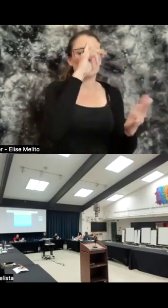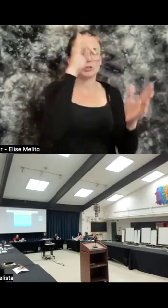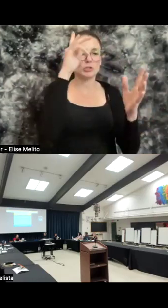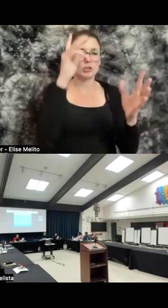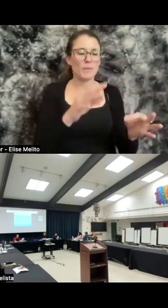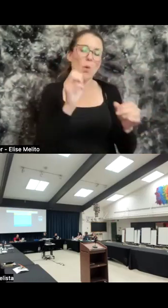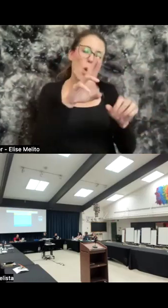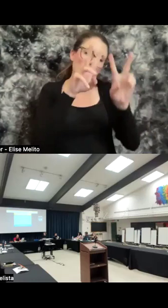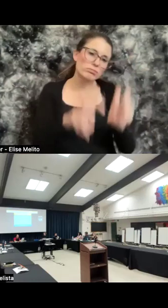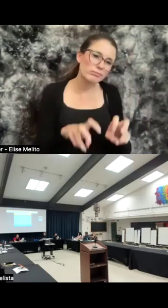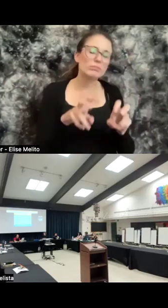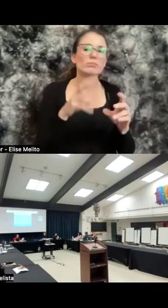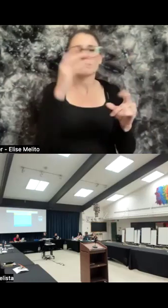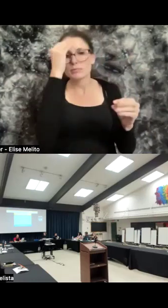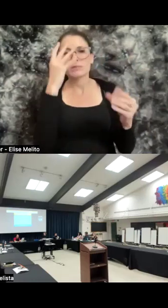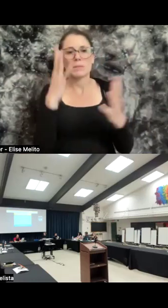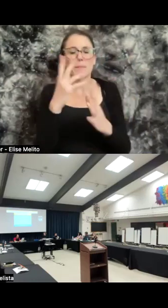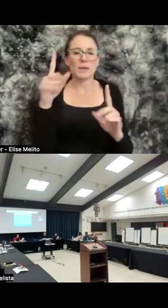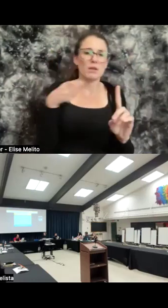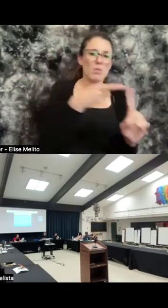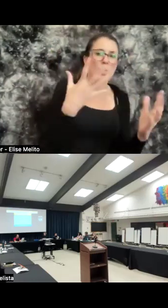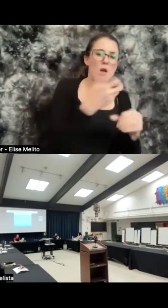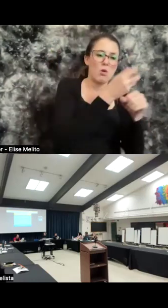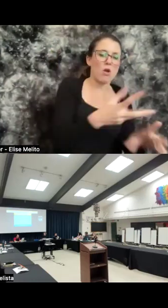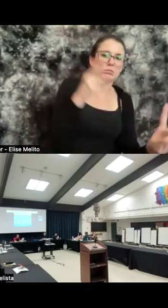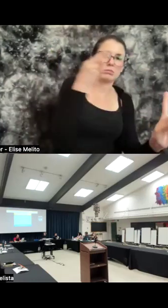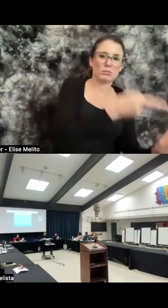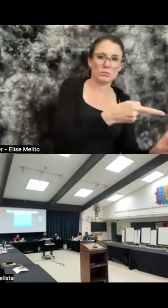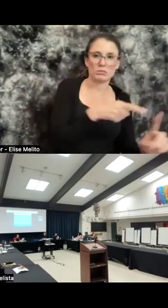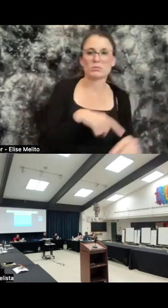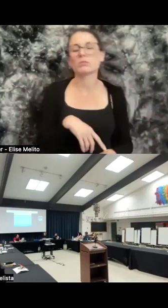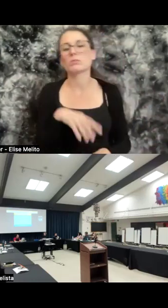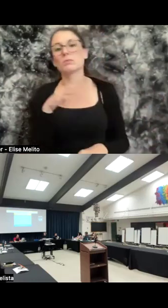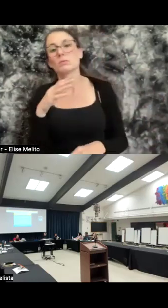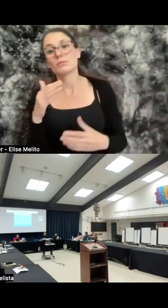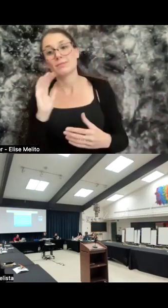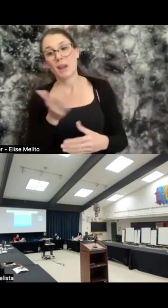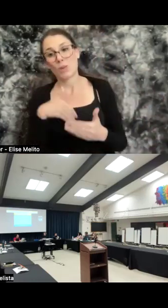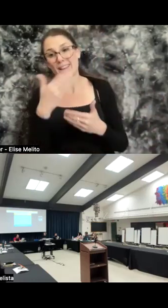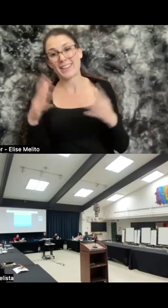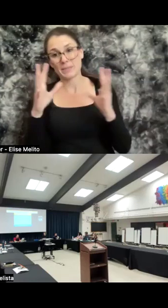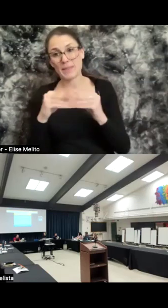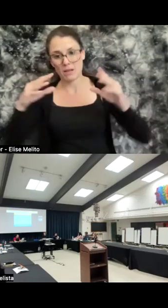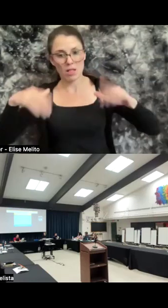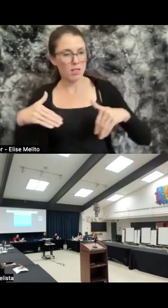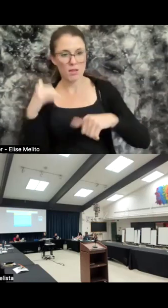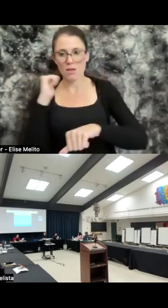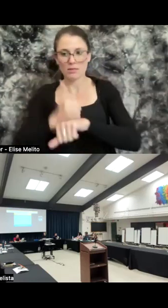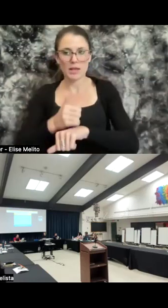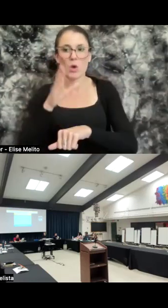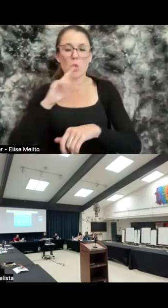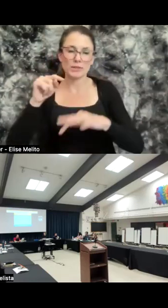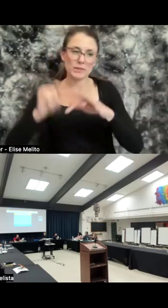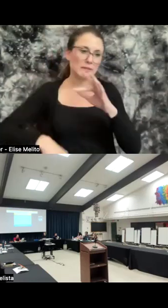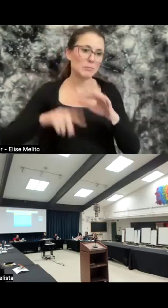think through possible root causes. Our following meeting, which is yet to be set, will provide a deeper dive